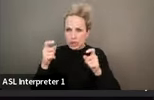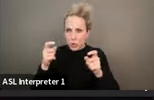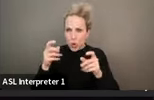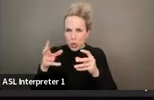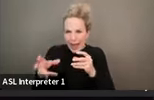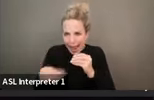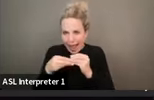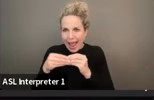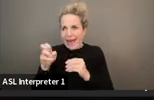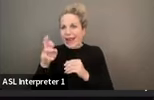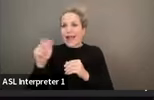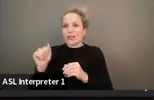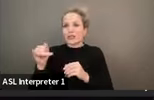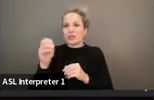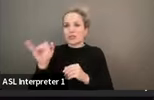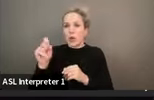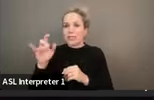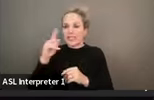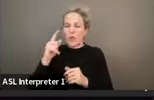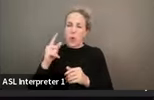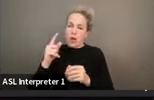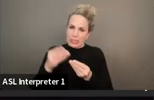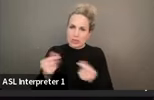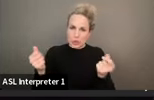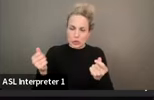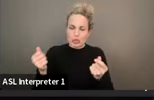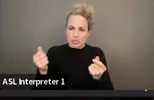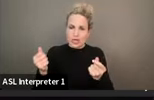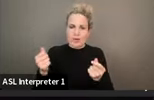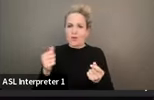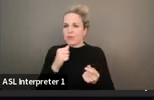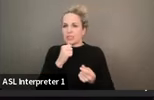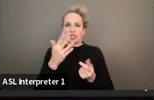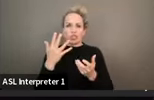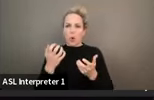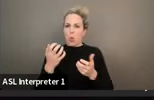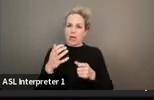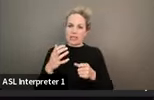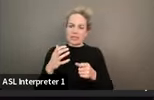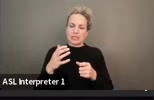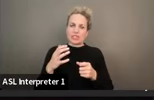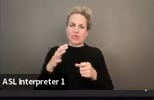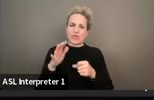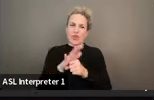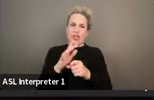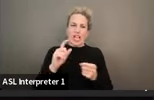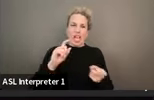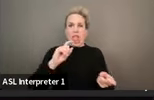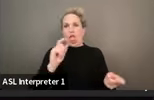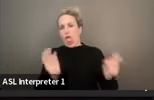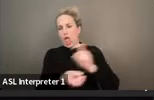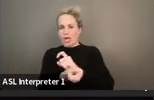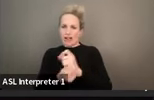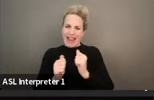that joystick as part of the solution, because we did not want to completely alter how